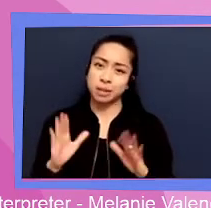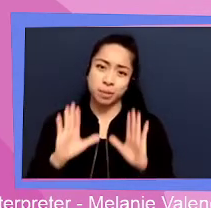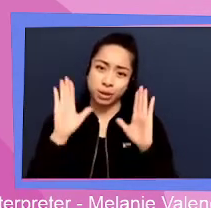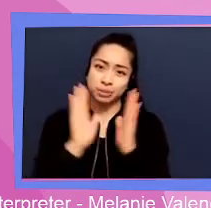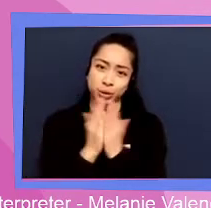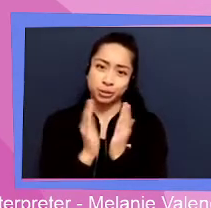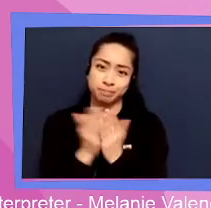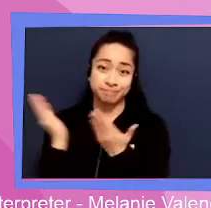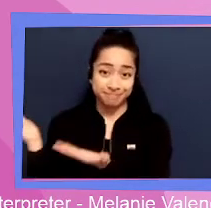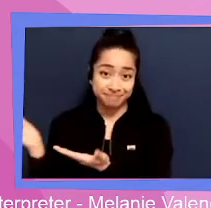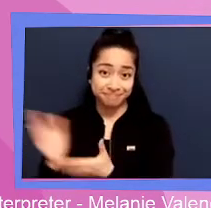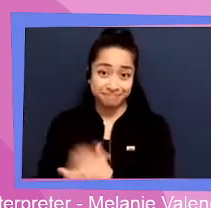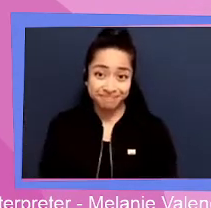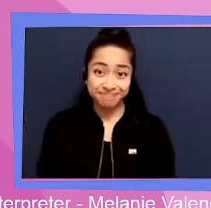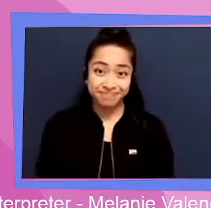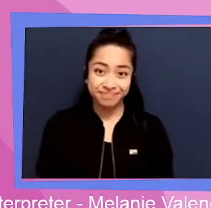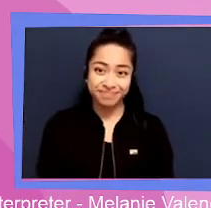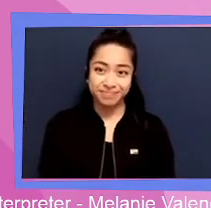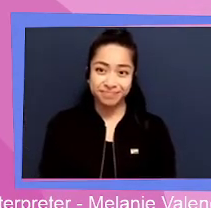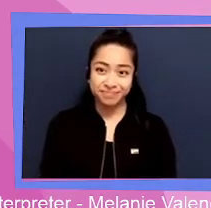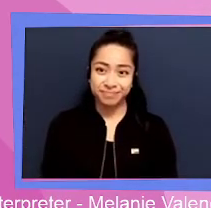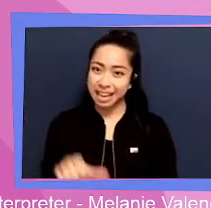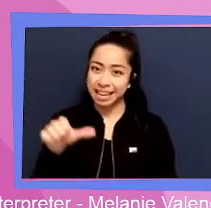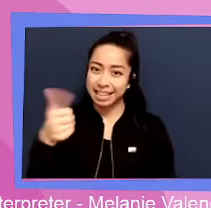chance. 10 out of 10.